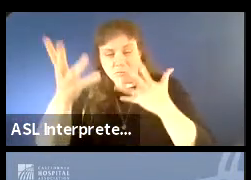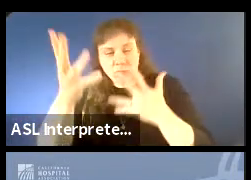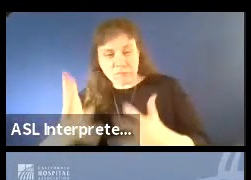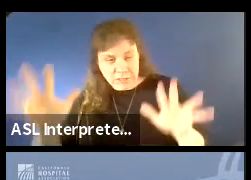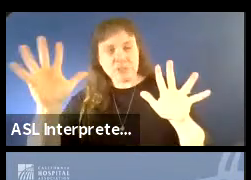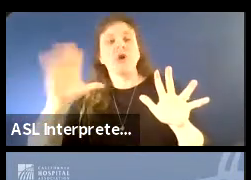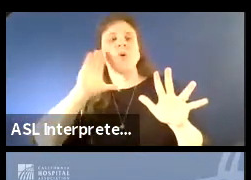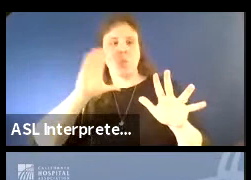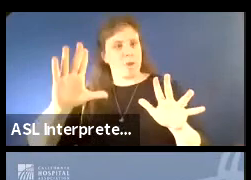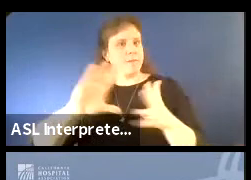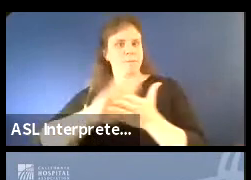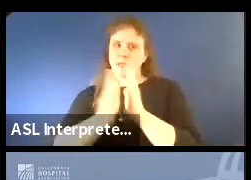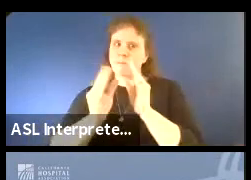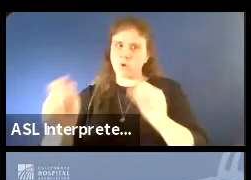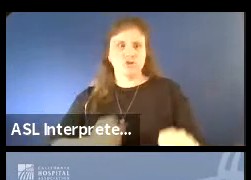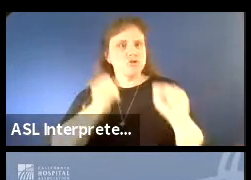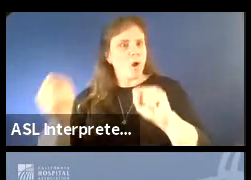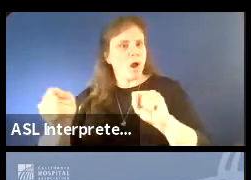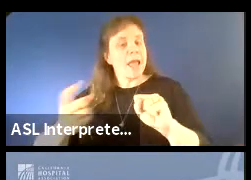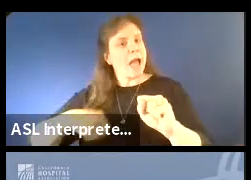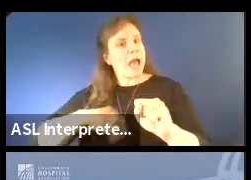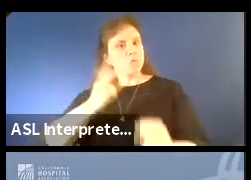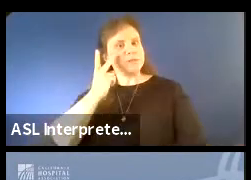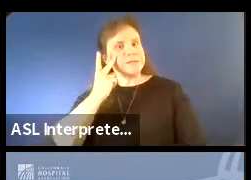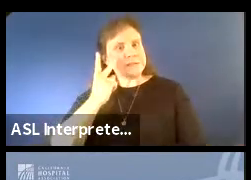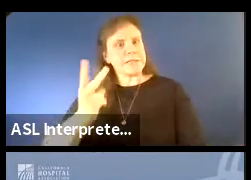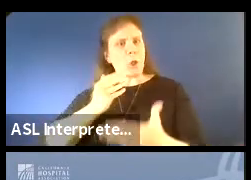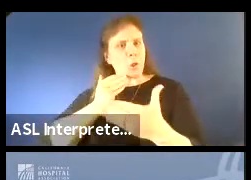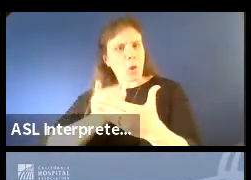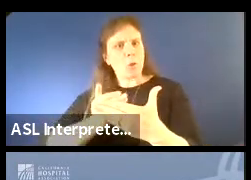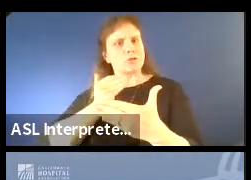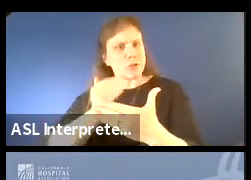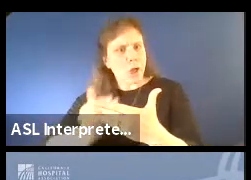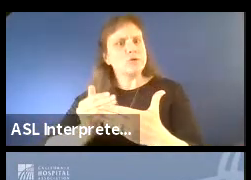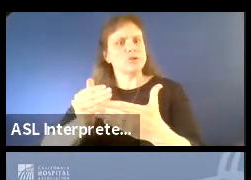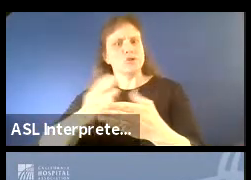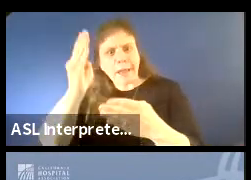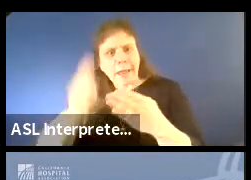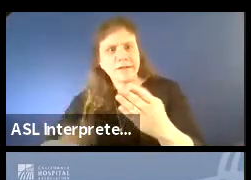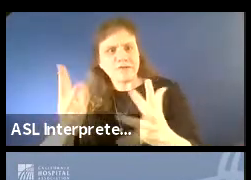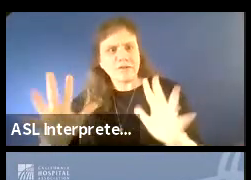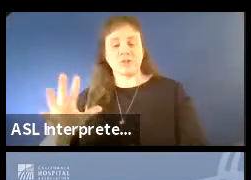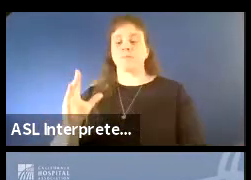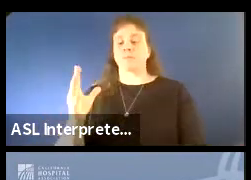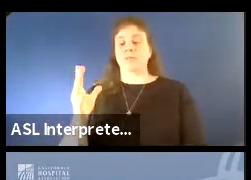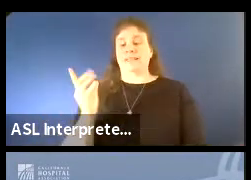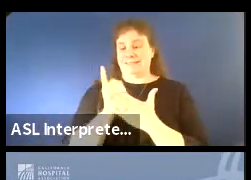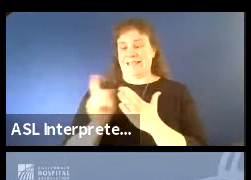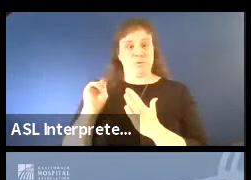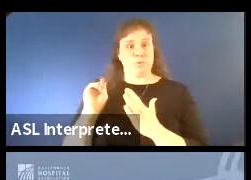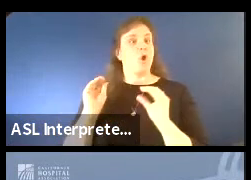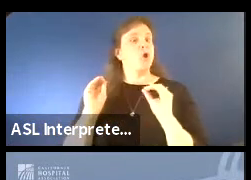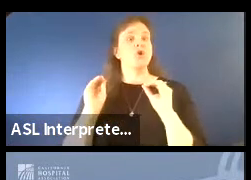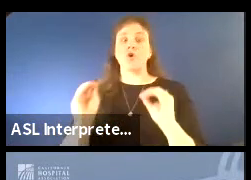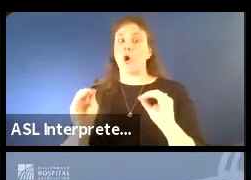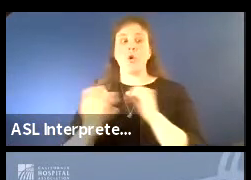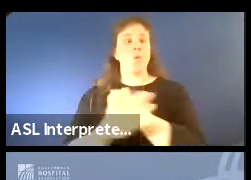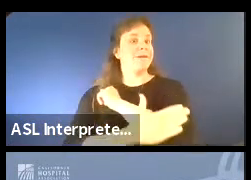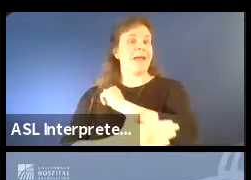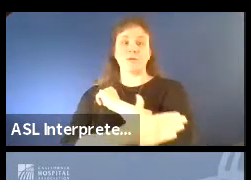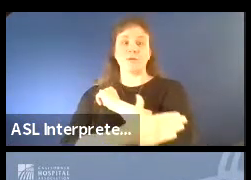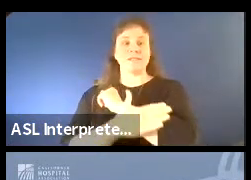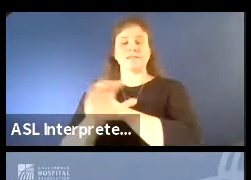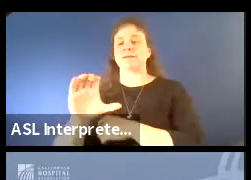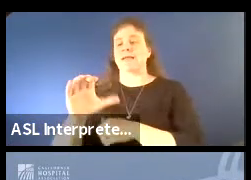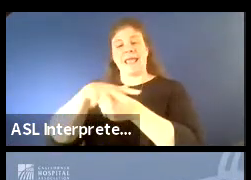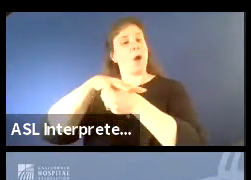that light at the end of the tunnel get brighter. And this week, actually, we had our first week with no counties staying in the purple tier in our